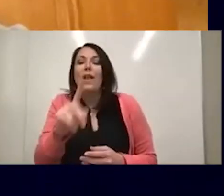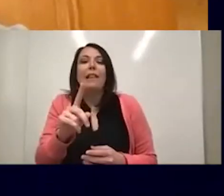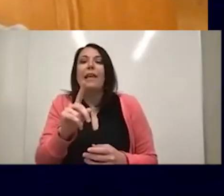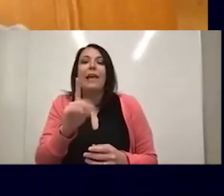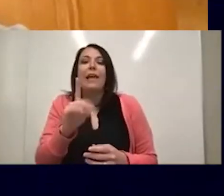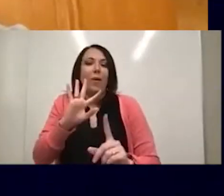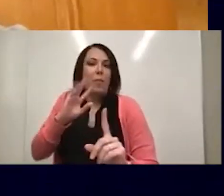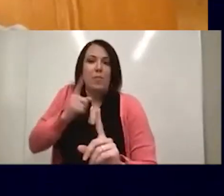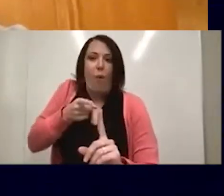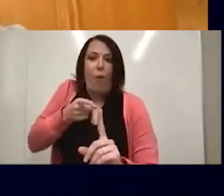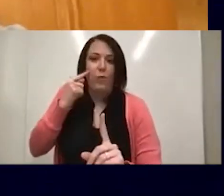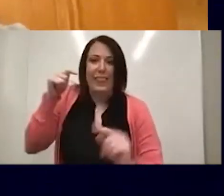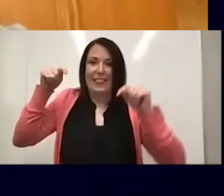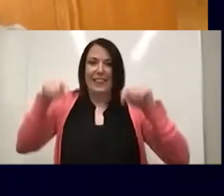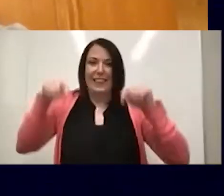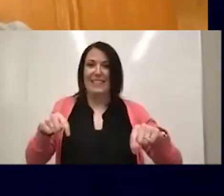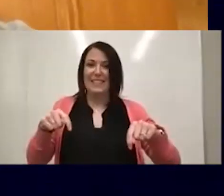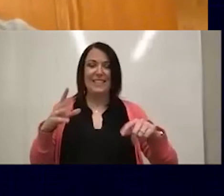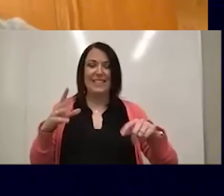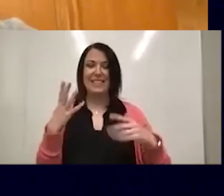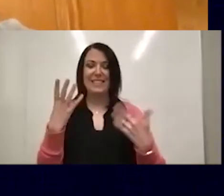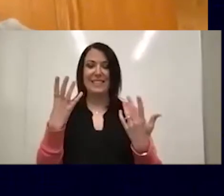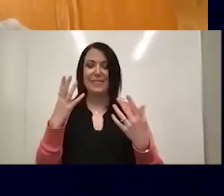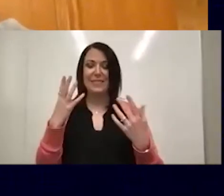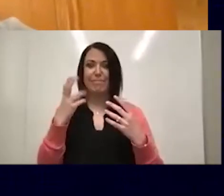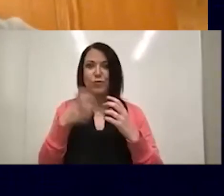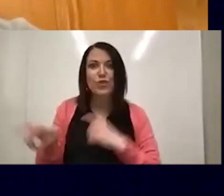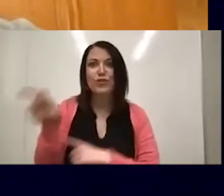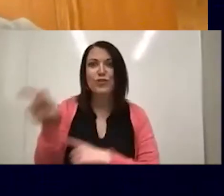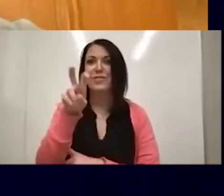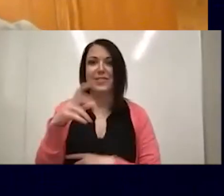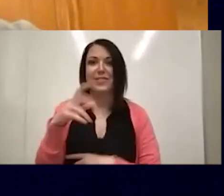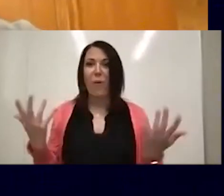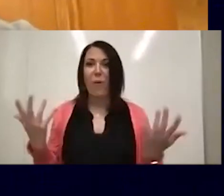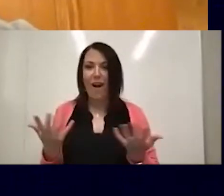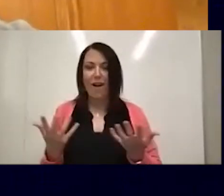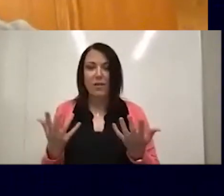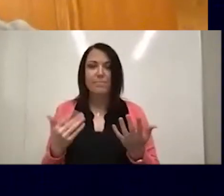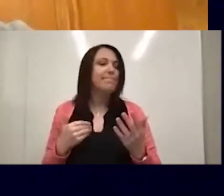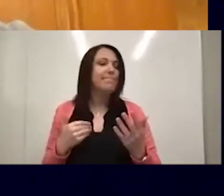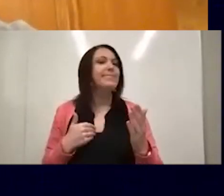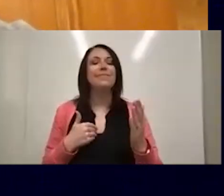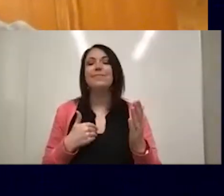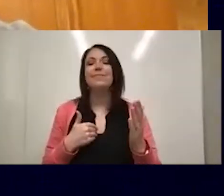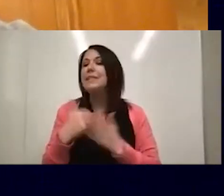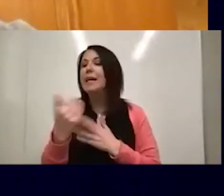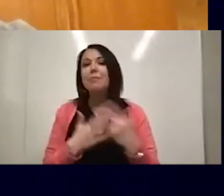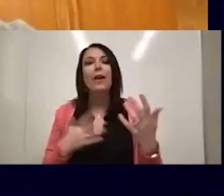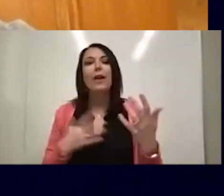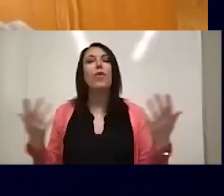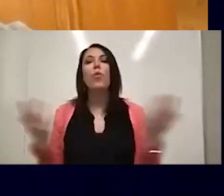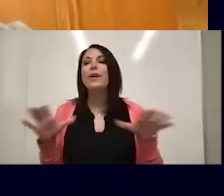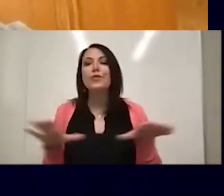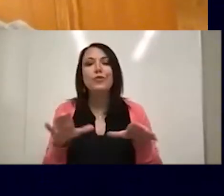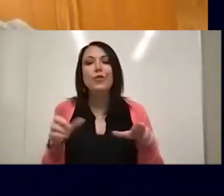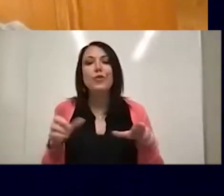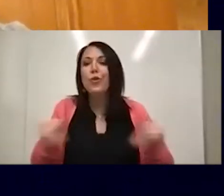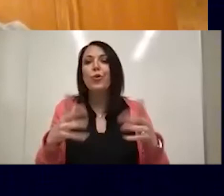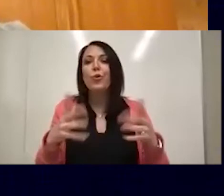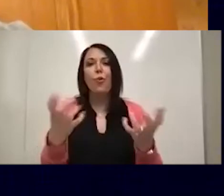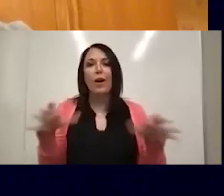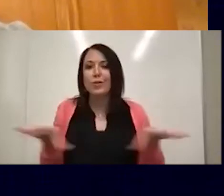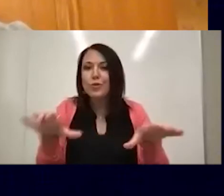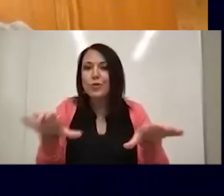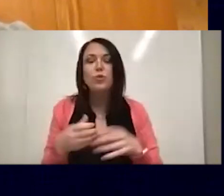here is that no matter what you want to do, no matter where you want to go, you know,